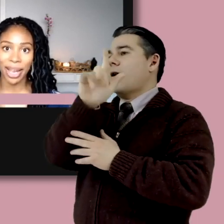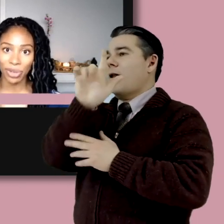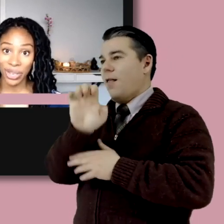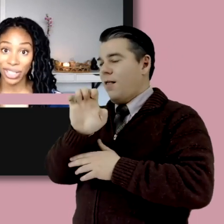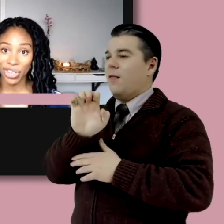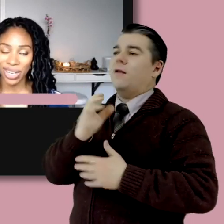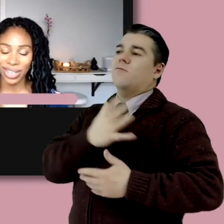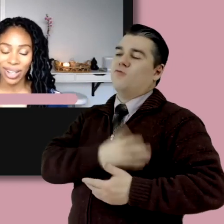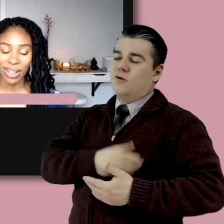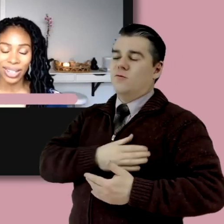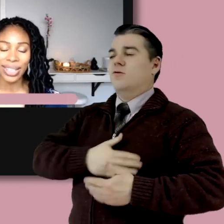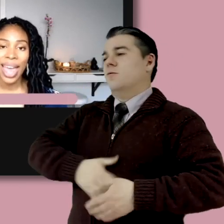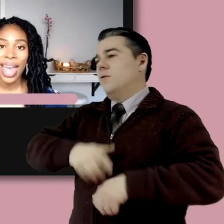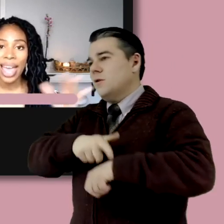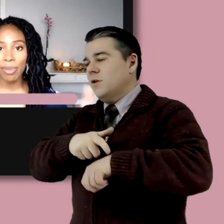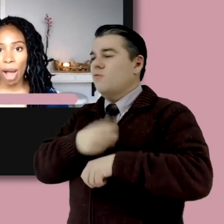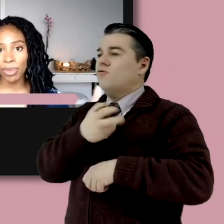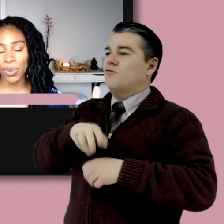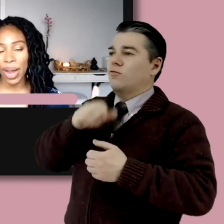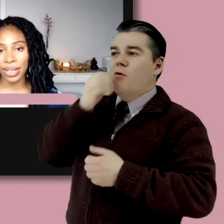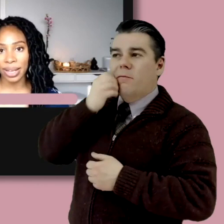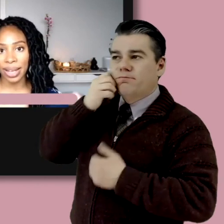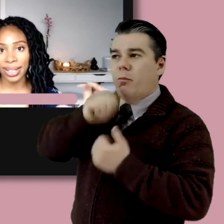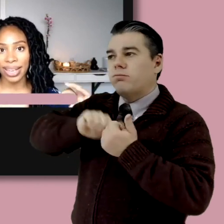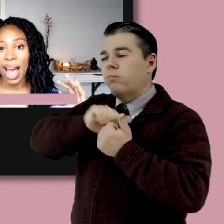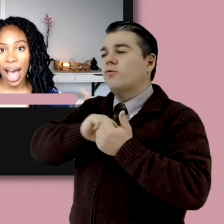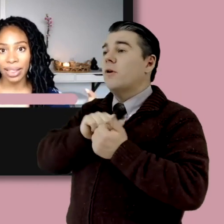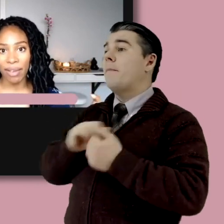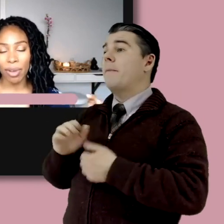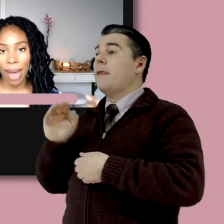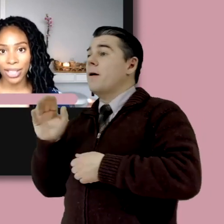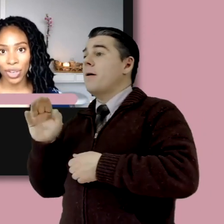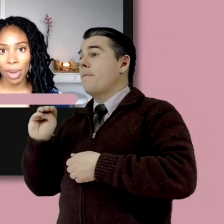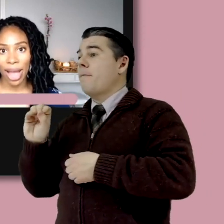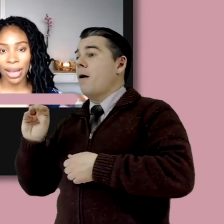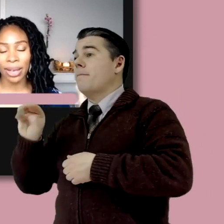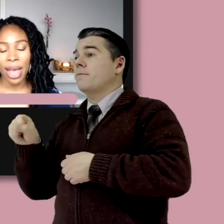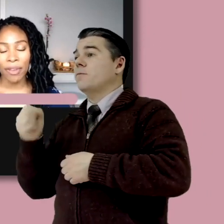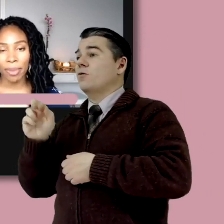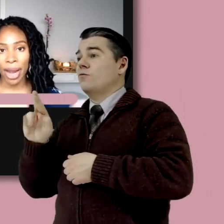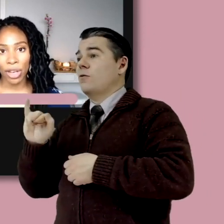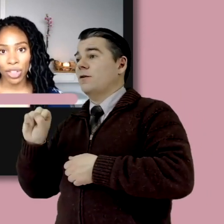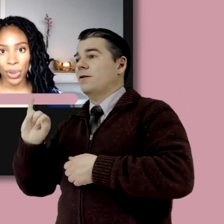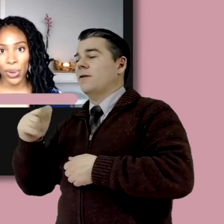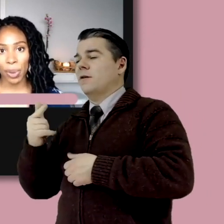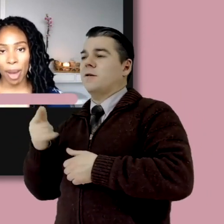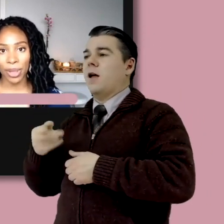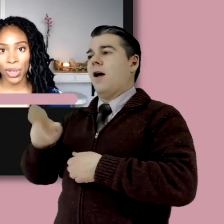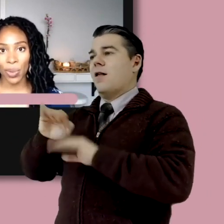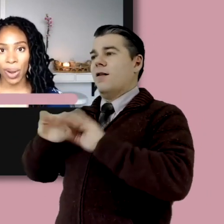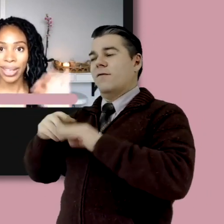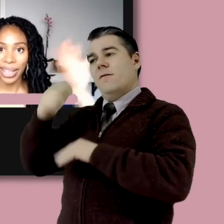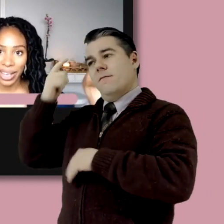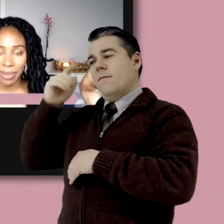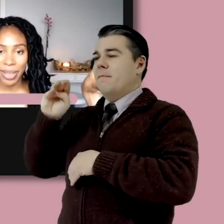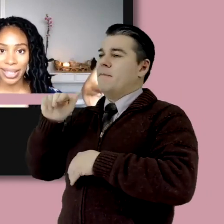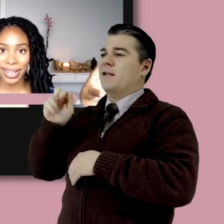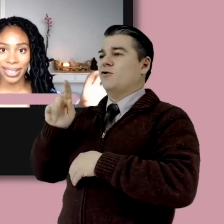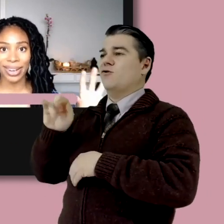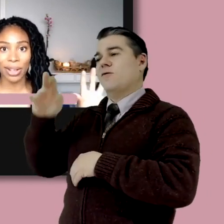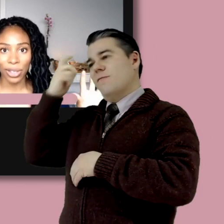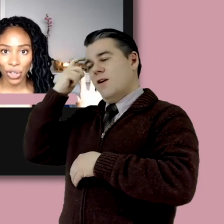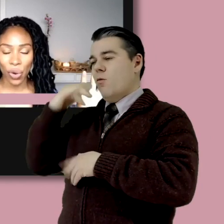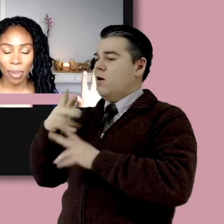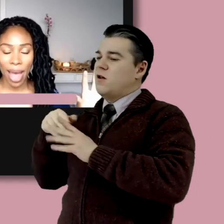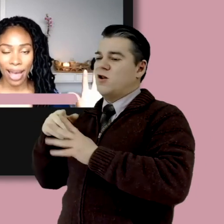tummy time, transitioning to solids. And the Moms Rising is like a high-level mastermind for my entrepreneur mamas who want to kill it in business